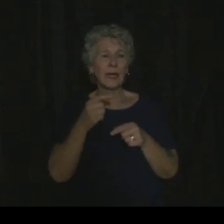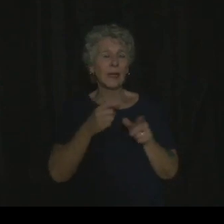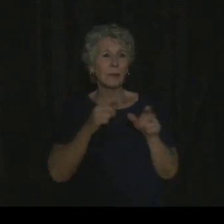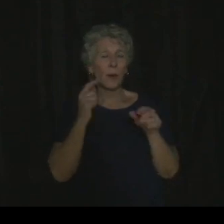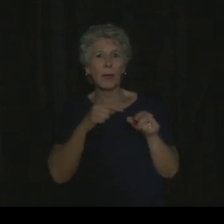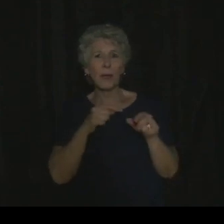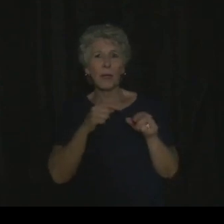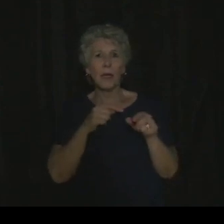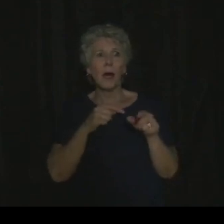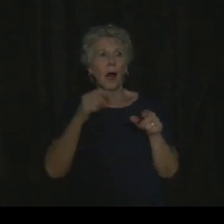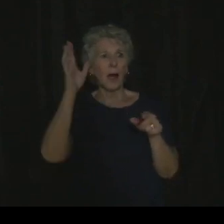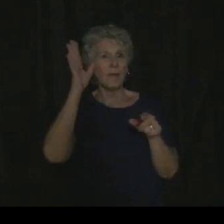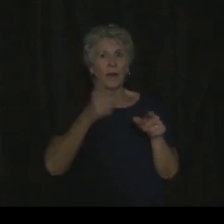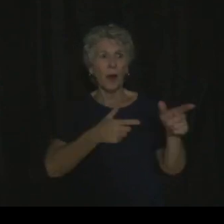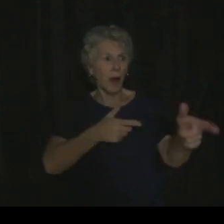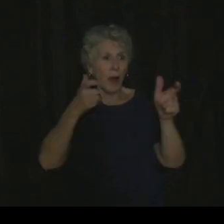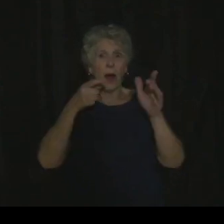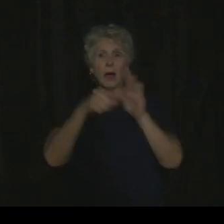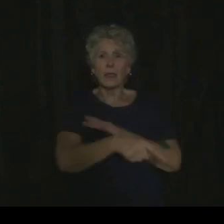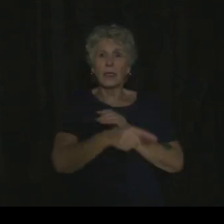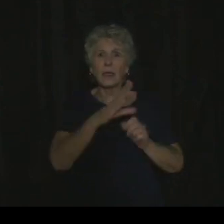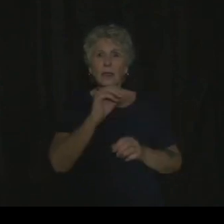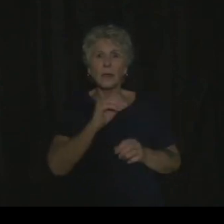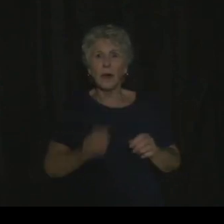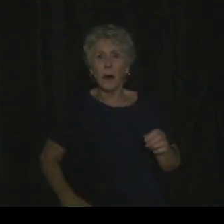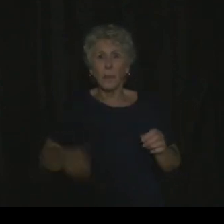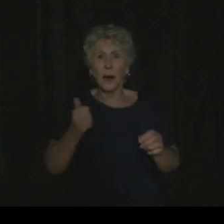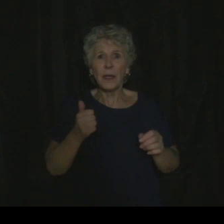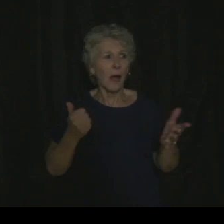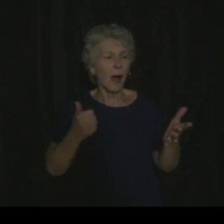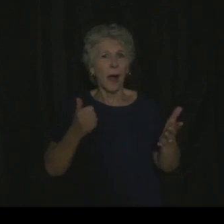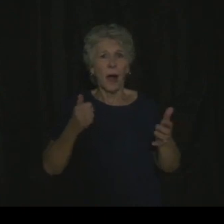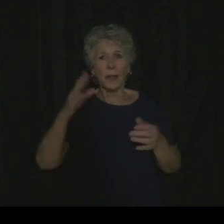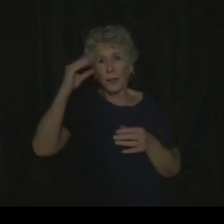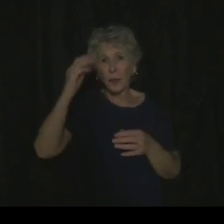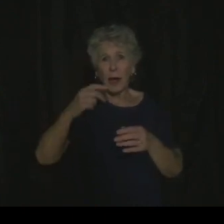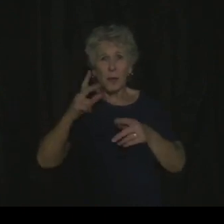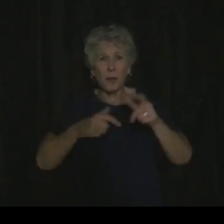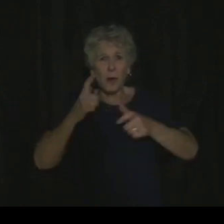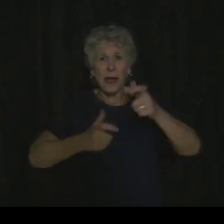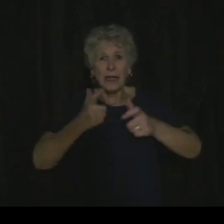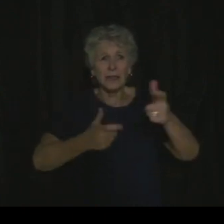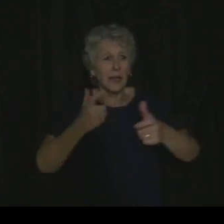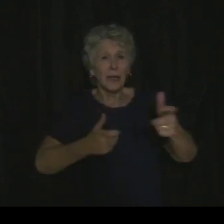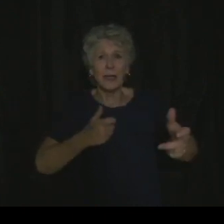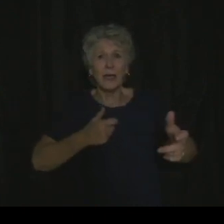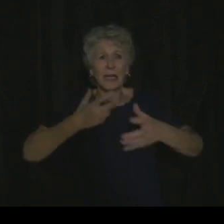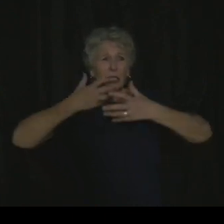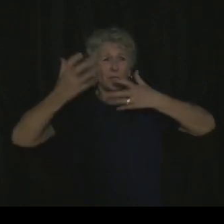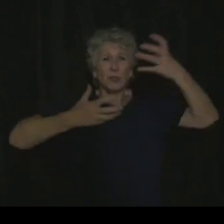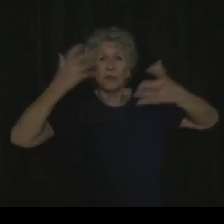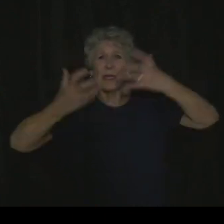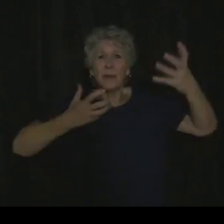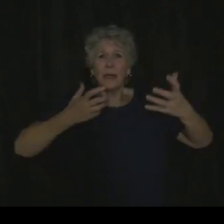out the window to see that his father had just killed his dog. And he ran outside screaming, and the father picked him up